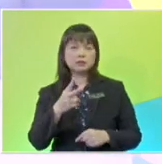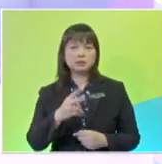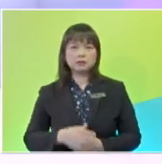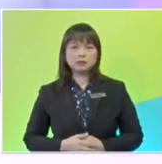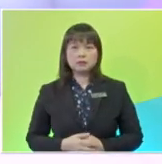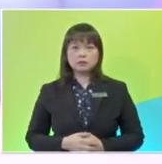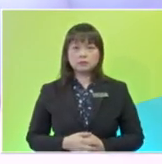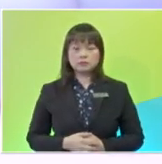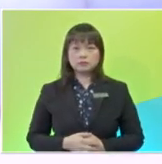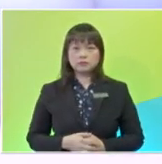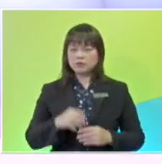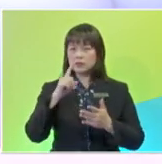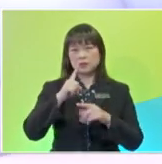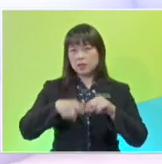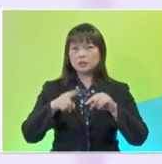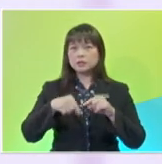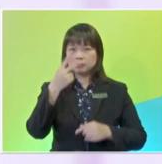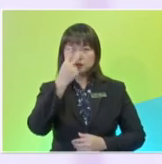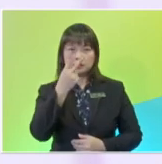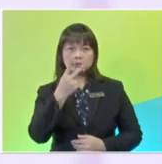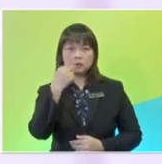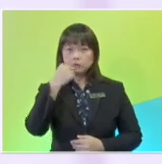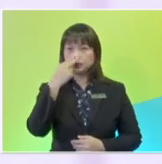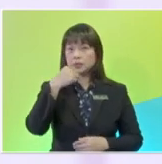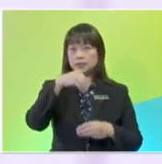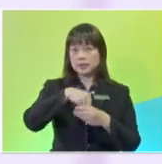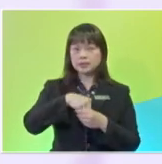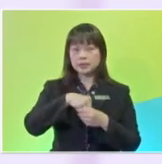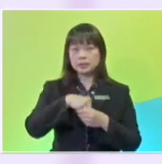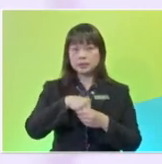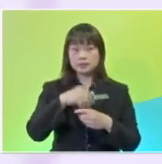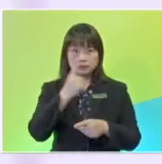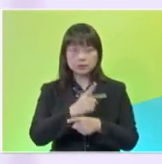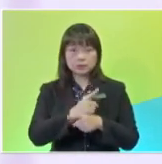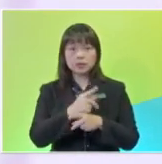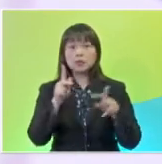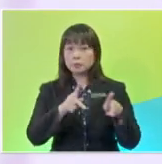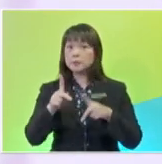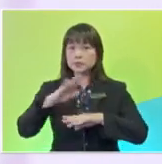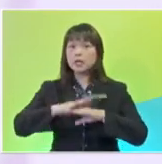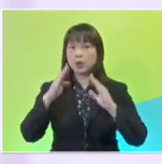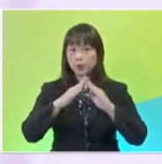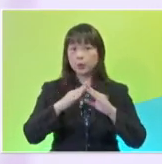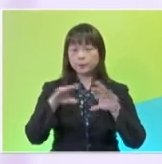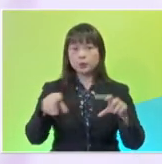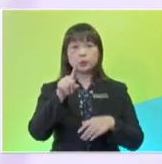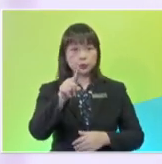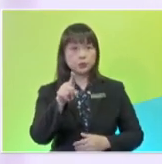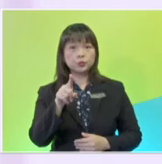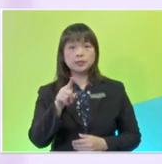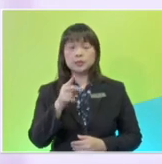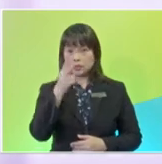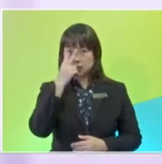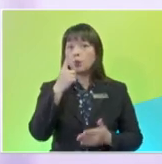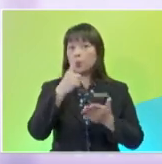small particles inside. Yeah, so it's not visible anymore, correct? Yeah. So people at home, are you seeing what I'm seeing? So if you are